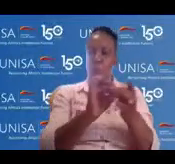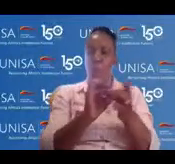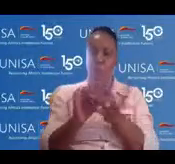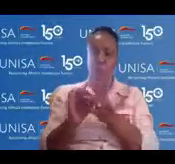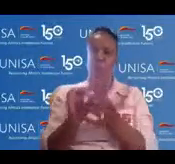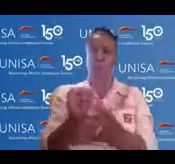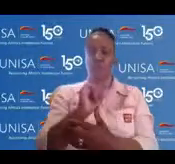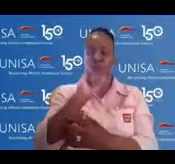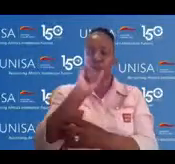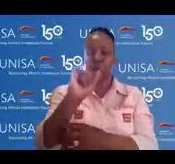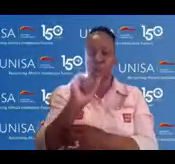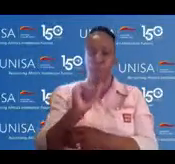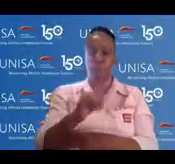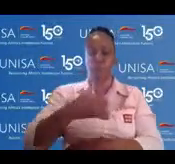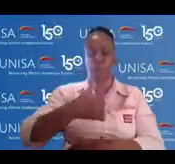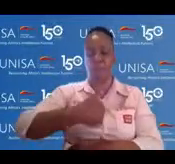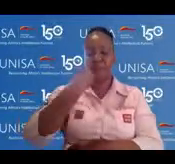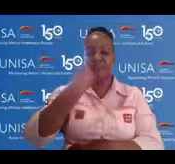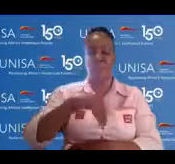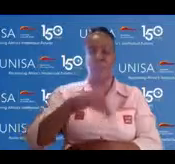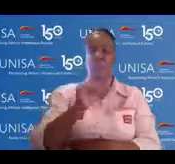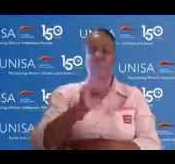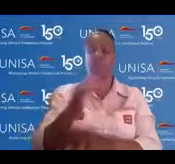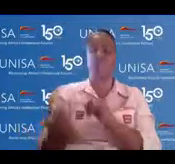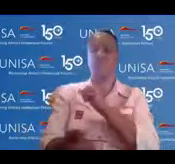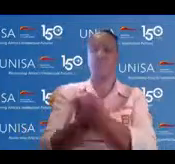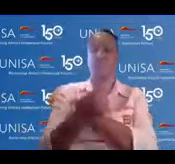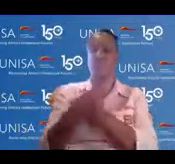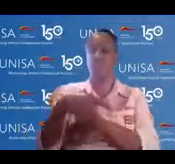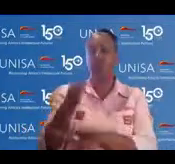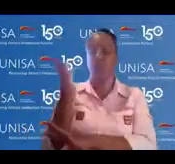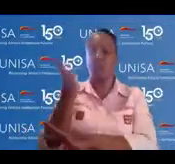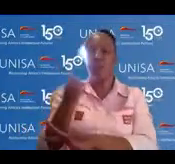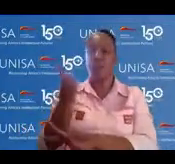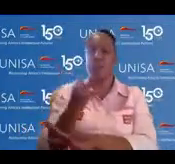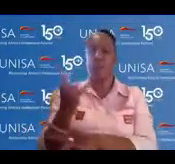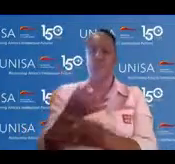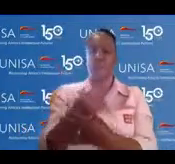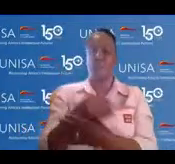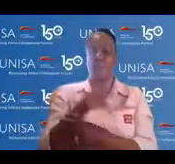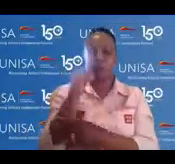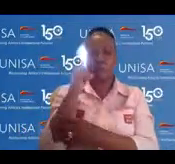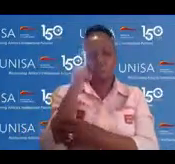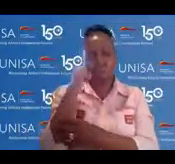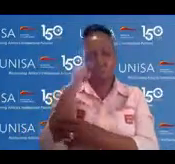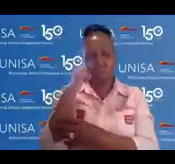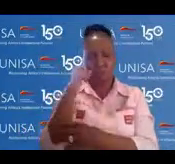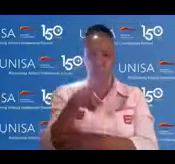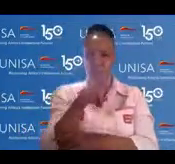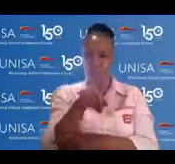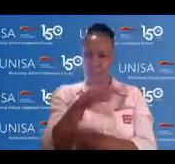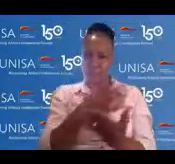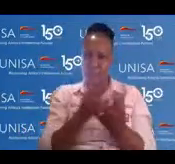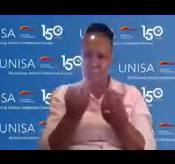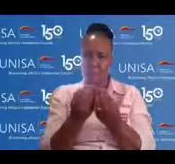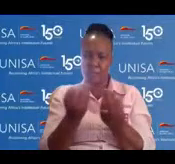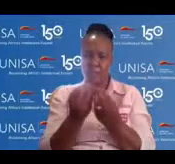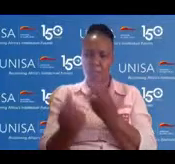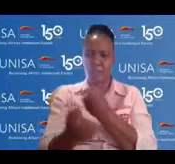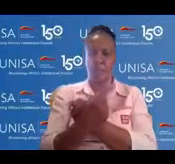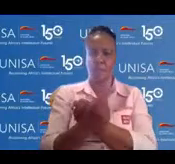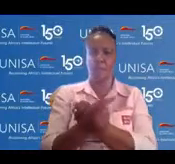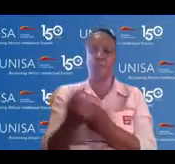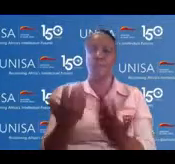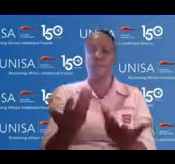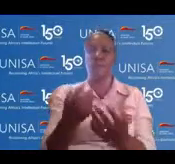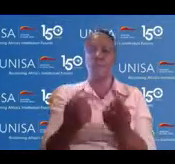what happens is the lecturer who suspects that some sort of dishonesty has happened will gather the evidence. This can come from those